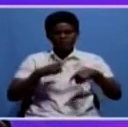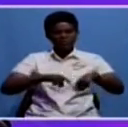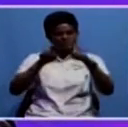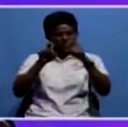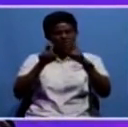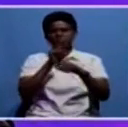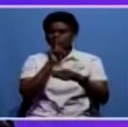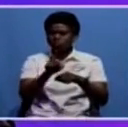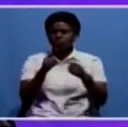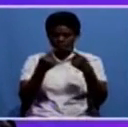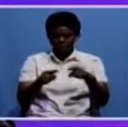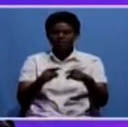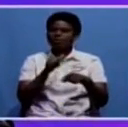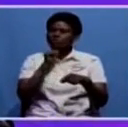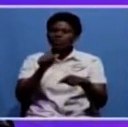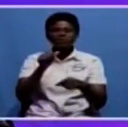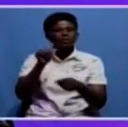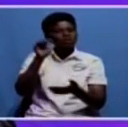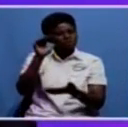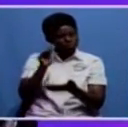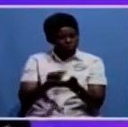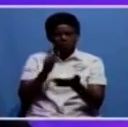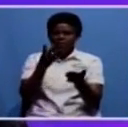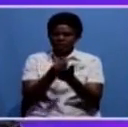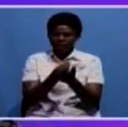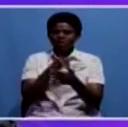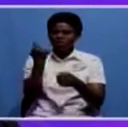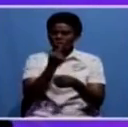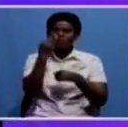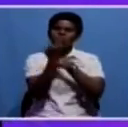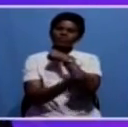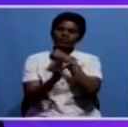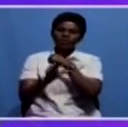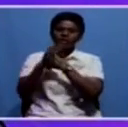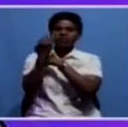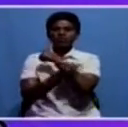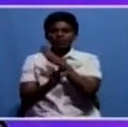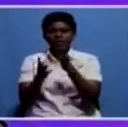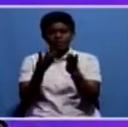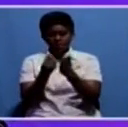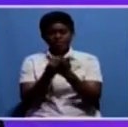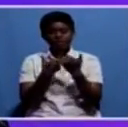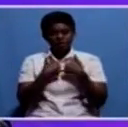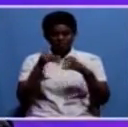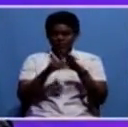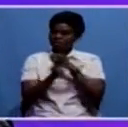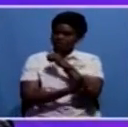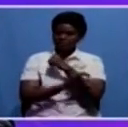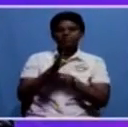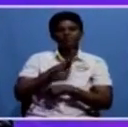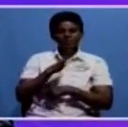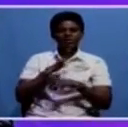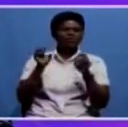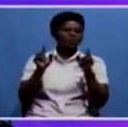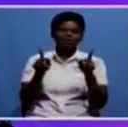Let us not reduce wealth creation to only foreigners. If foreigners have money in this country, then it's okay.